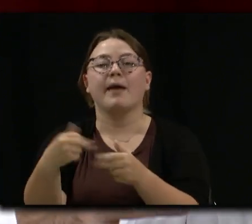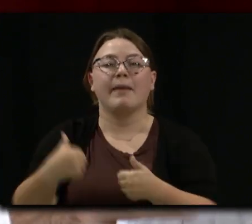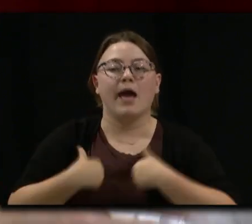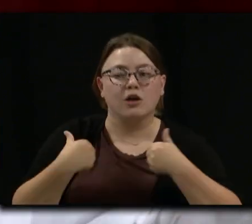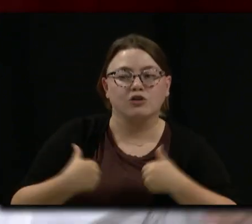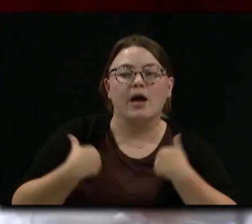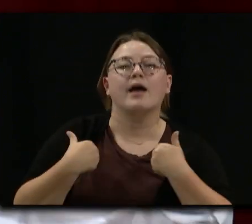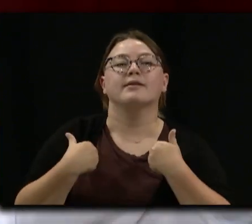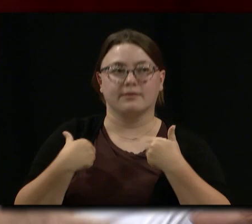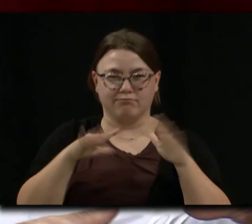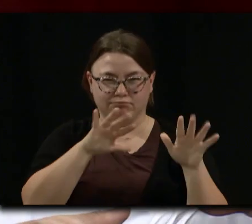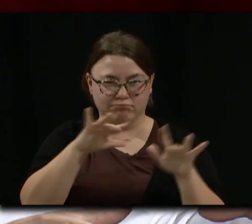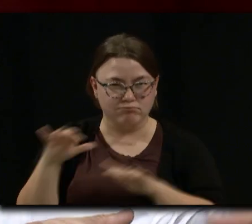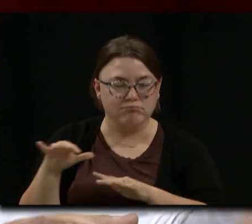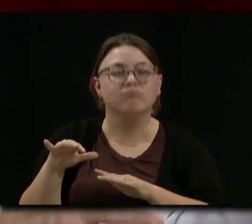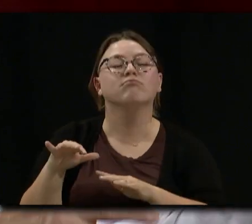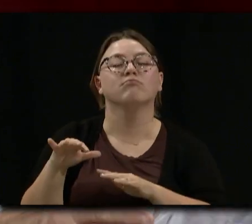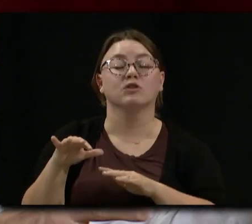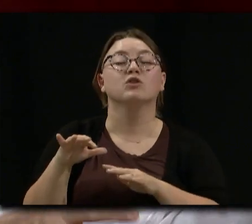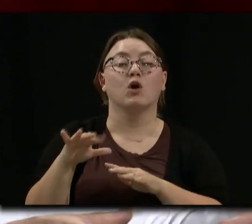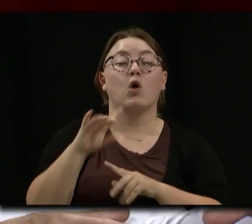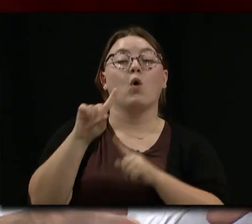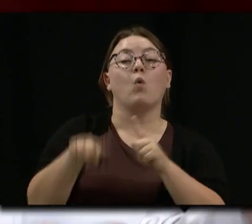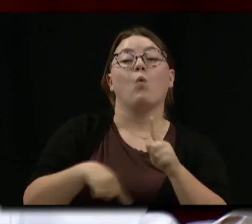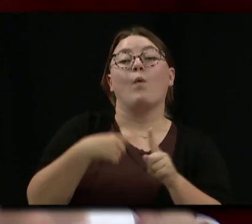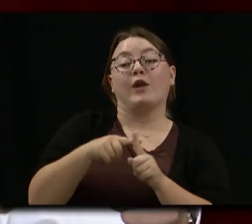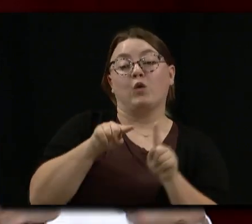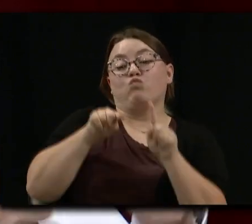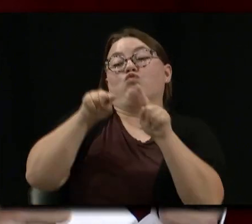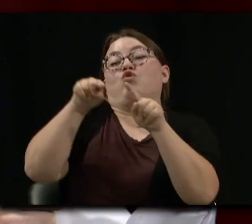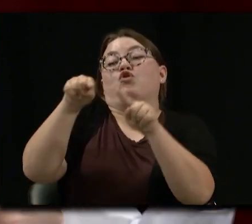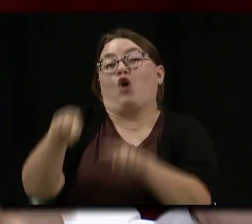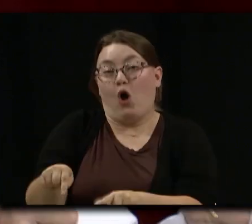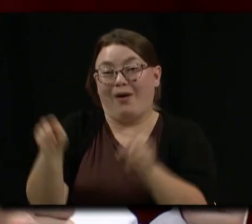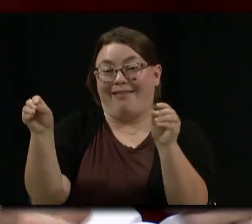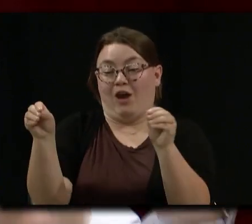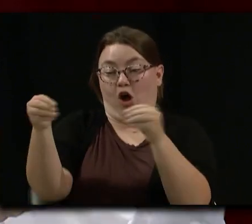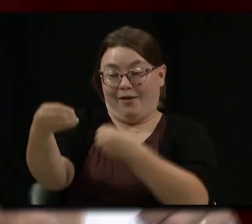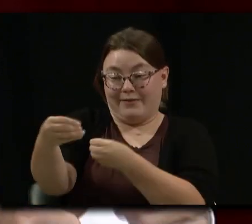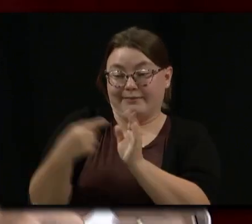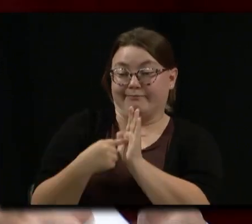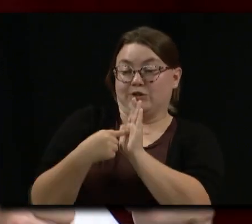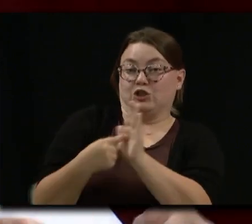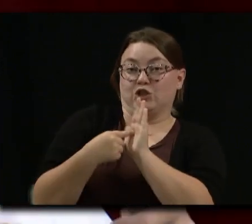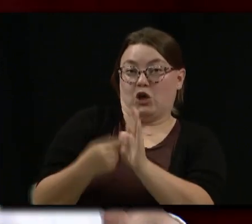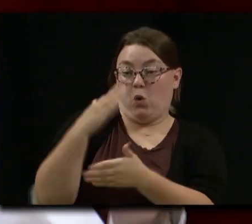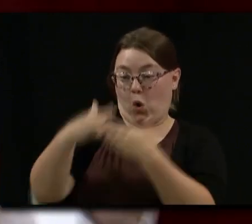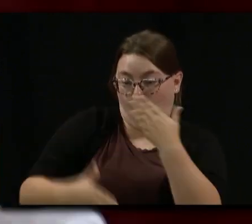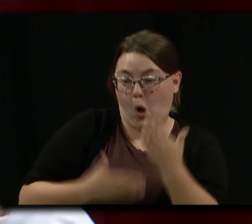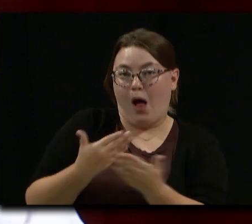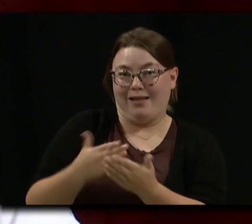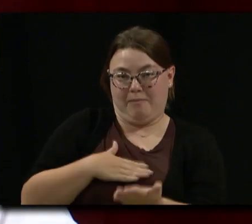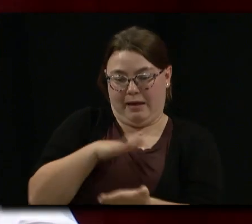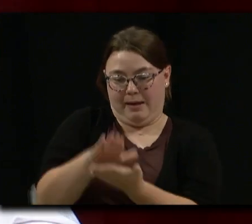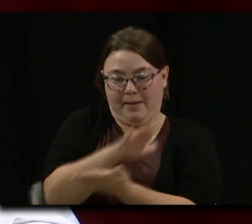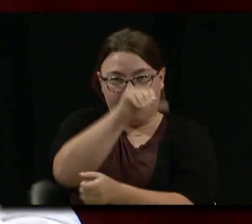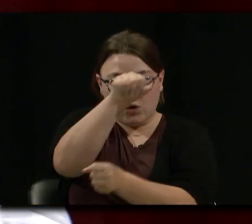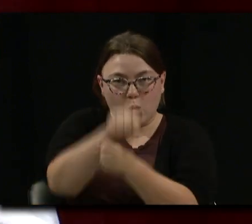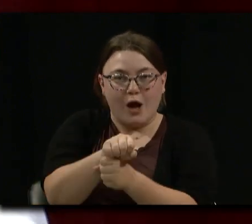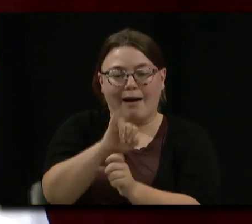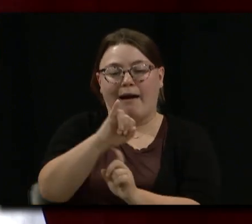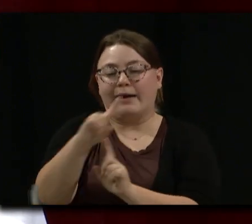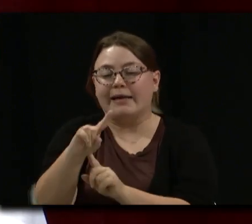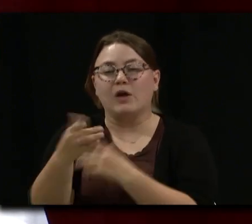count as soon as you come down to the Board of Elections and confirm that, oh yes, I am a valid voter. Here's the proper ID that I was unable to